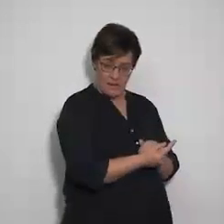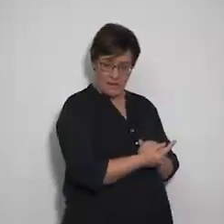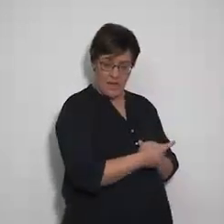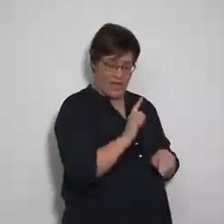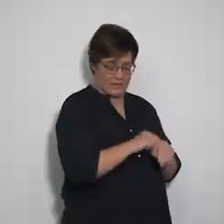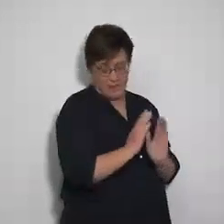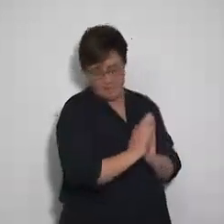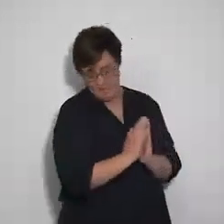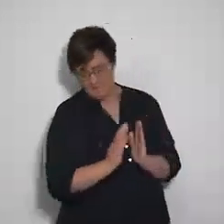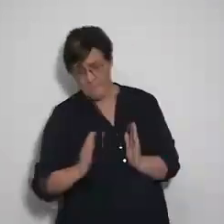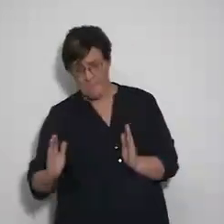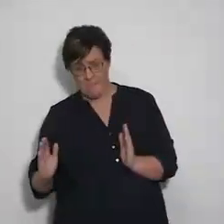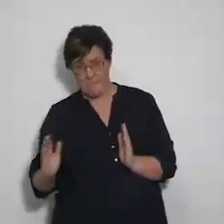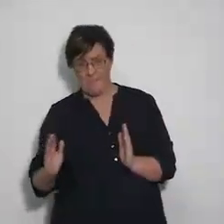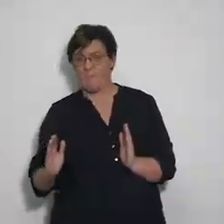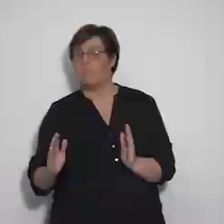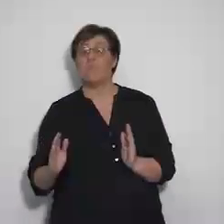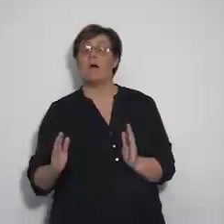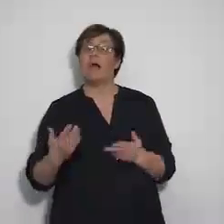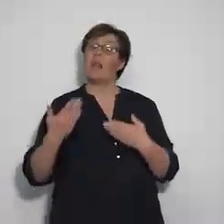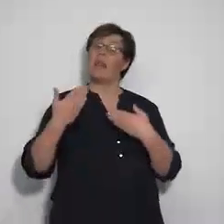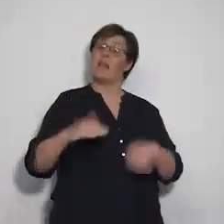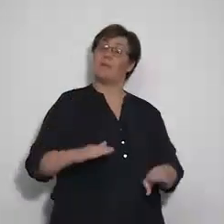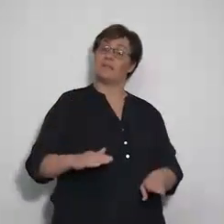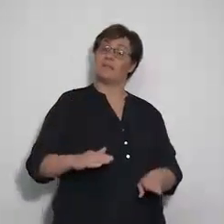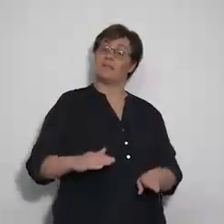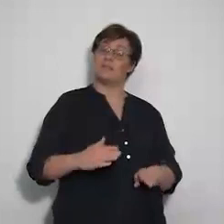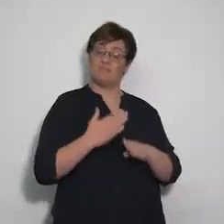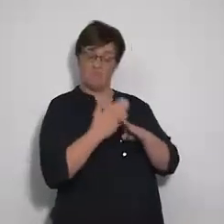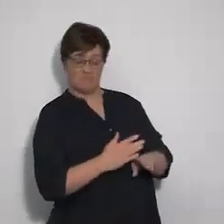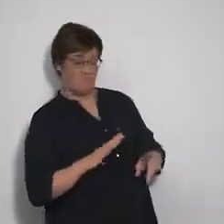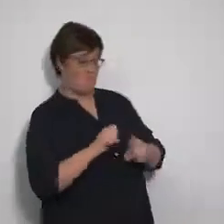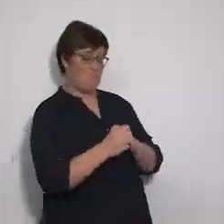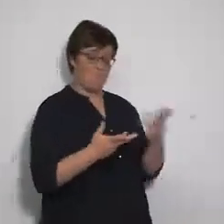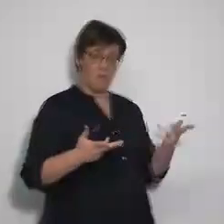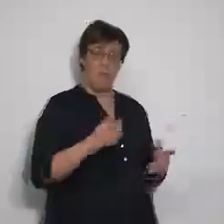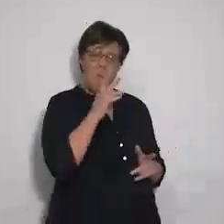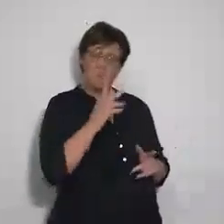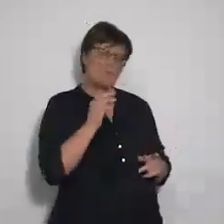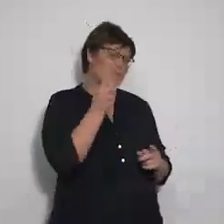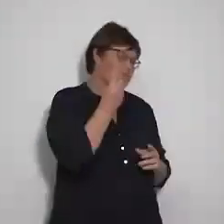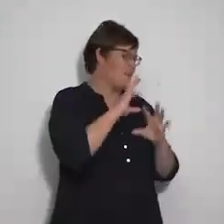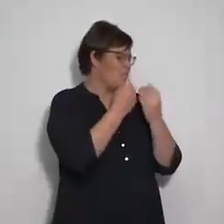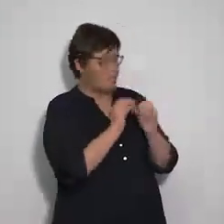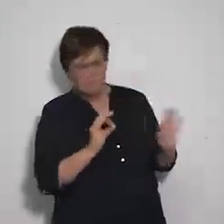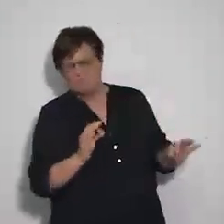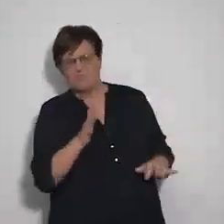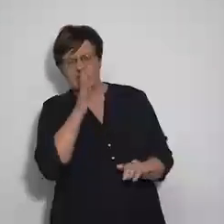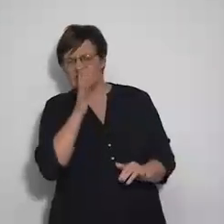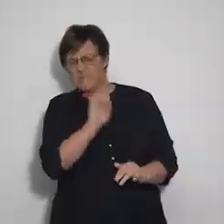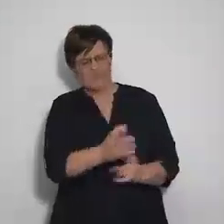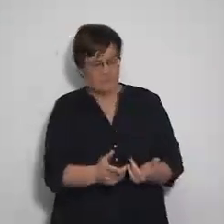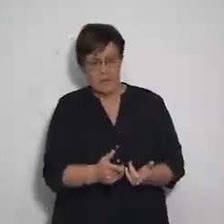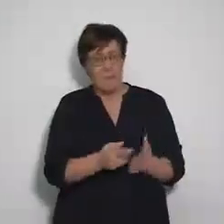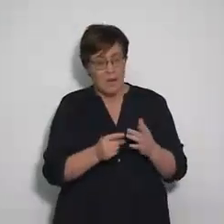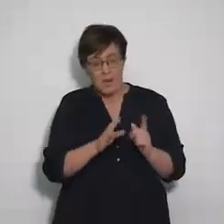organisms over time if there are no limiting factors? Draw